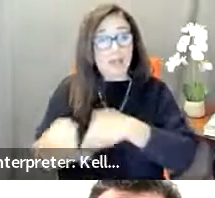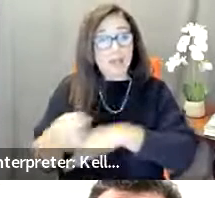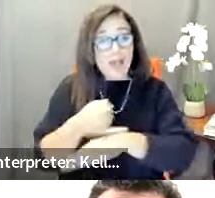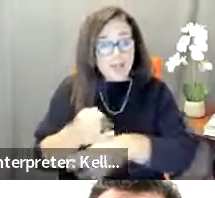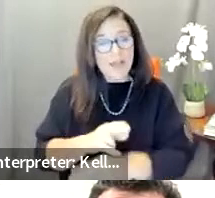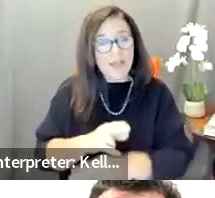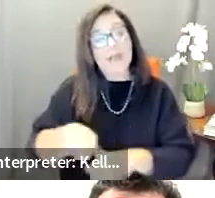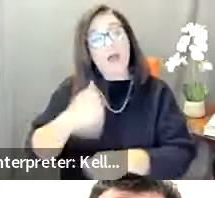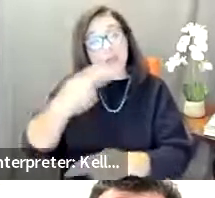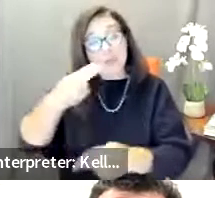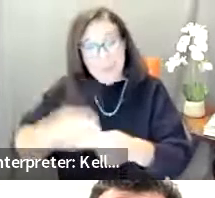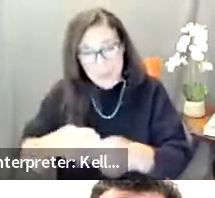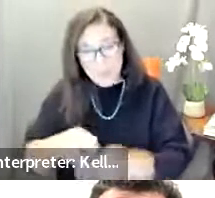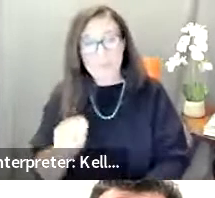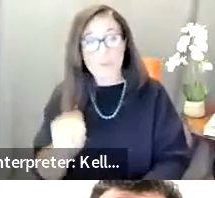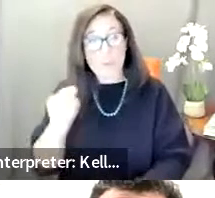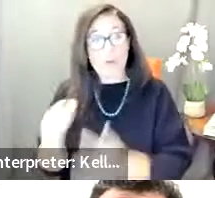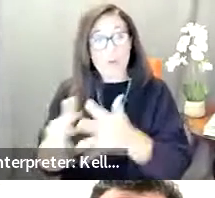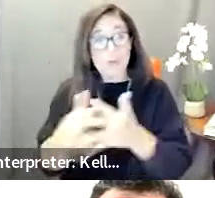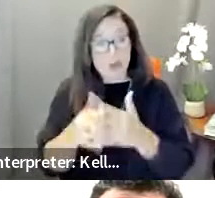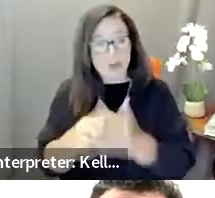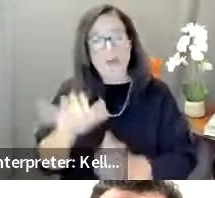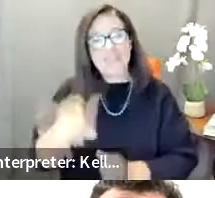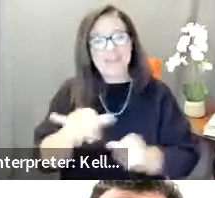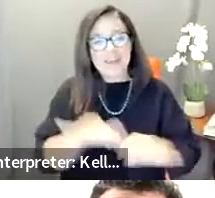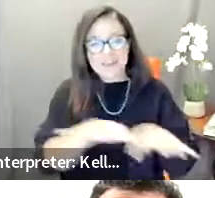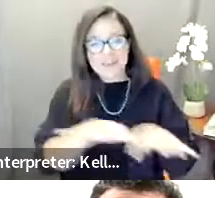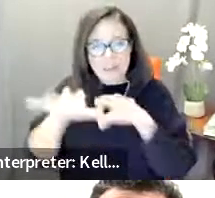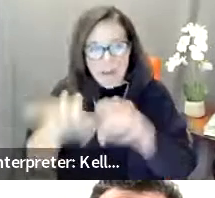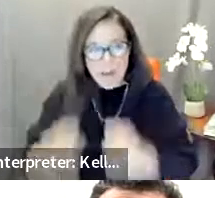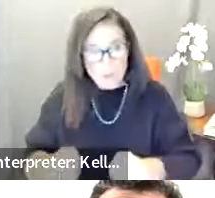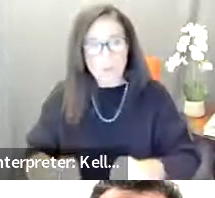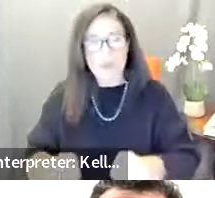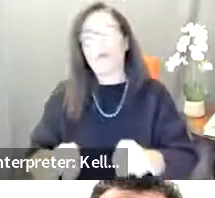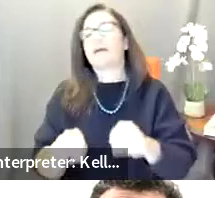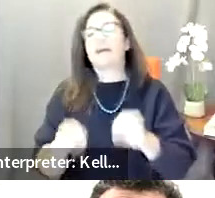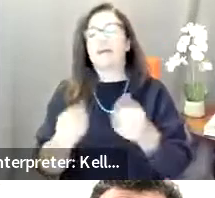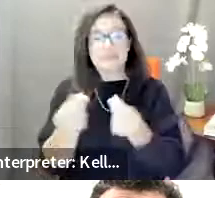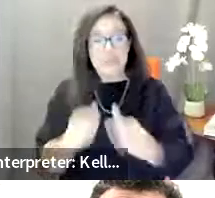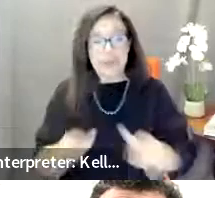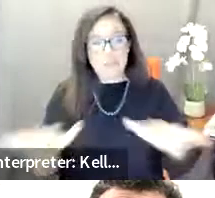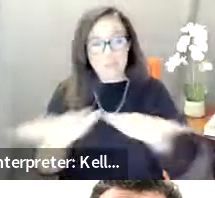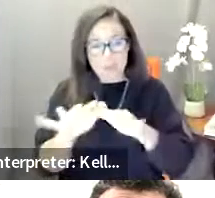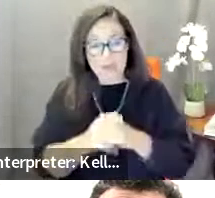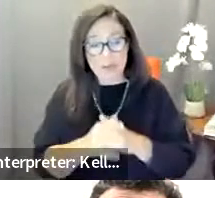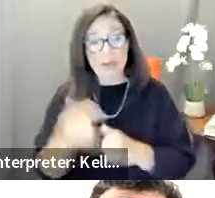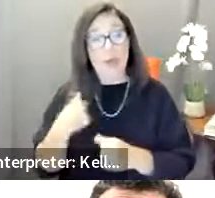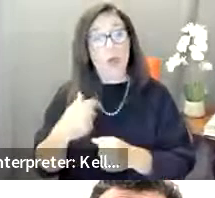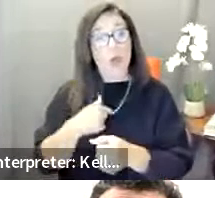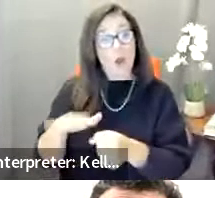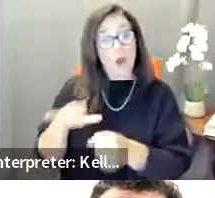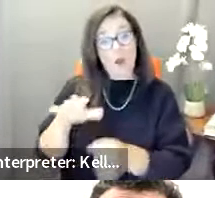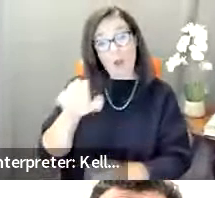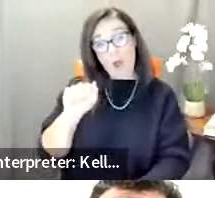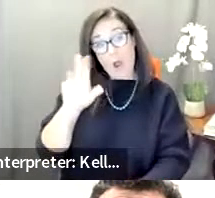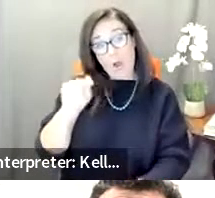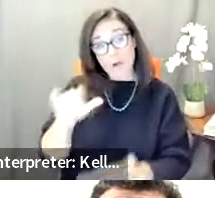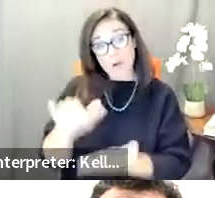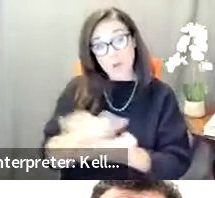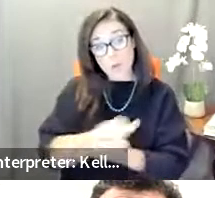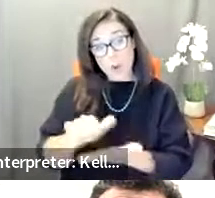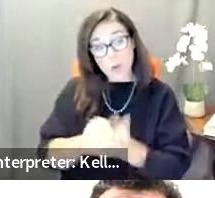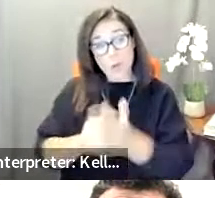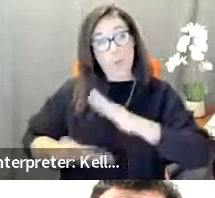North America, we are on occupied territory. A.R.T. New York's membership in the 5 boroughs of New York City operates on the